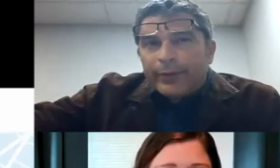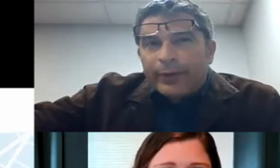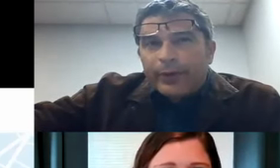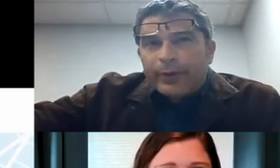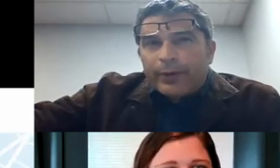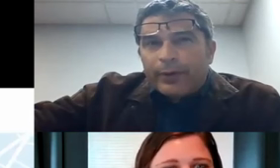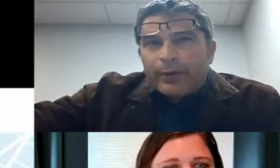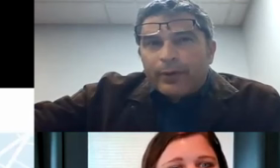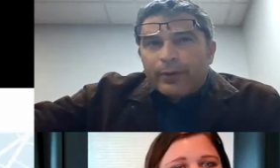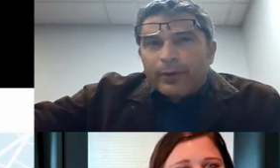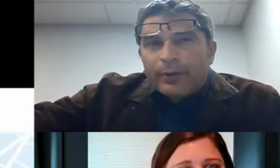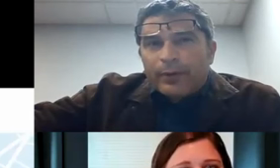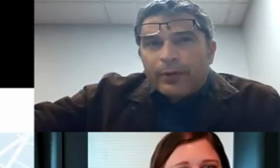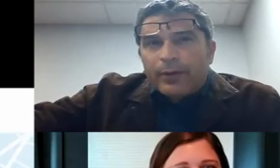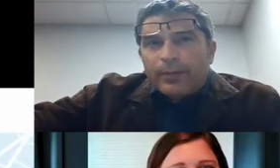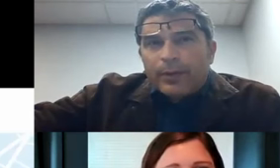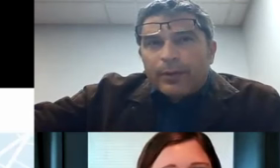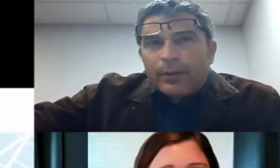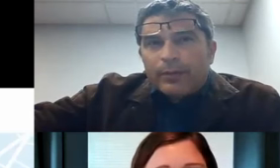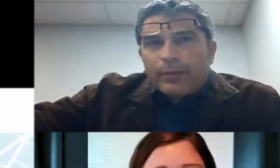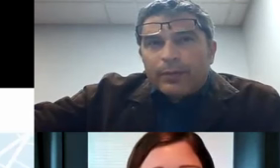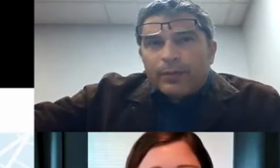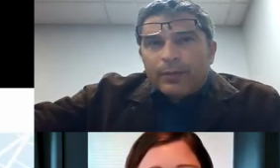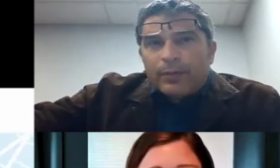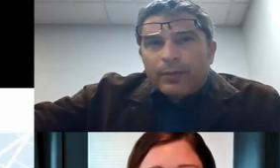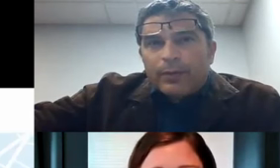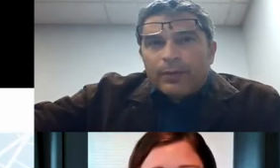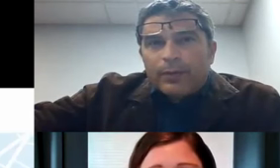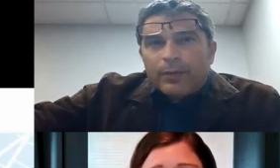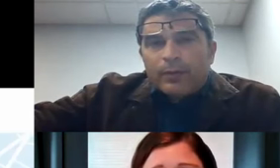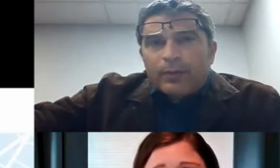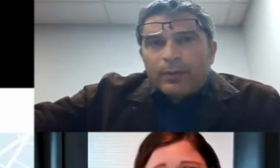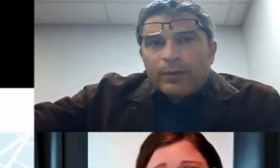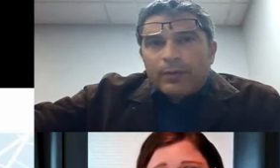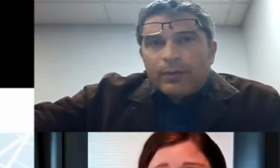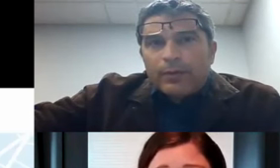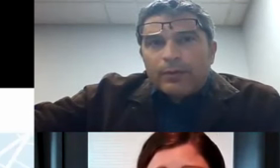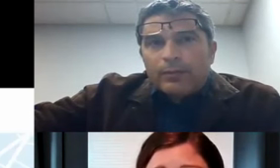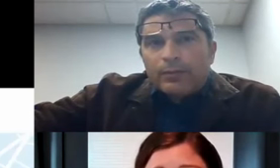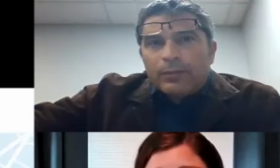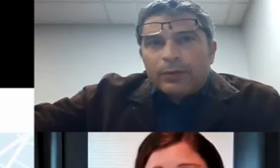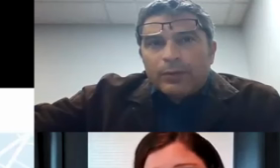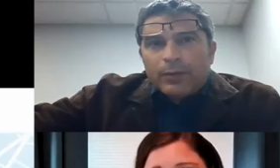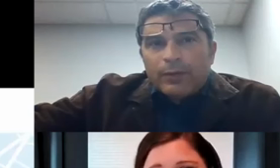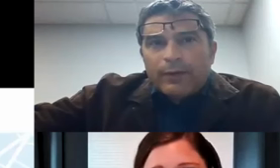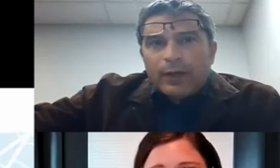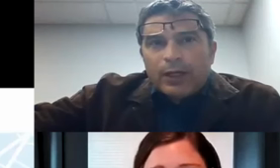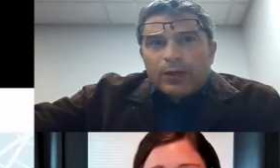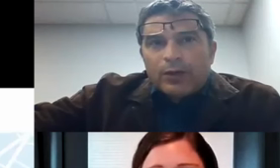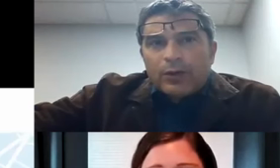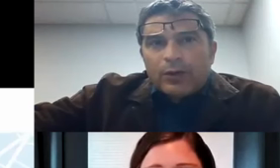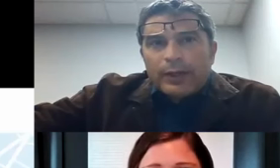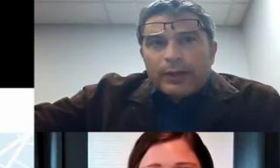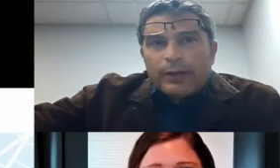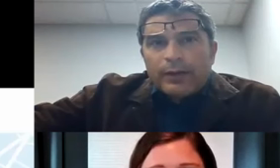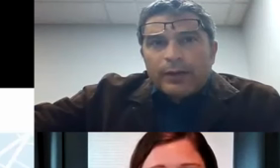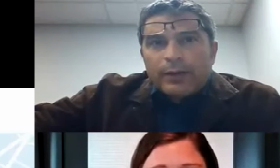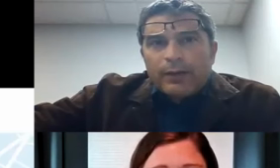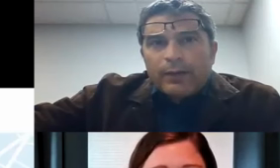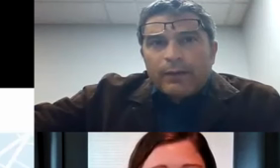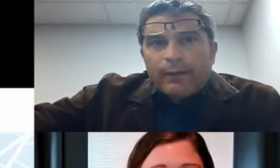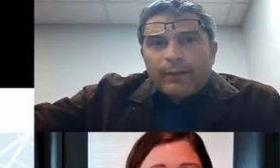on the board. So which of these topics would you like to see discussed in the looking forward session, which is the one,